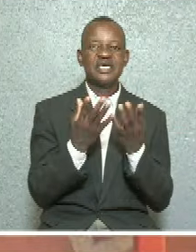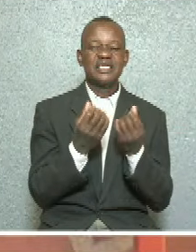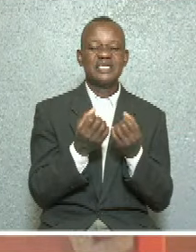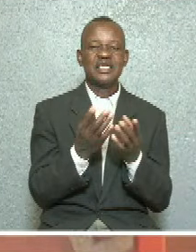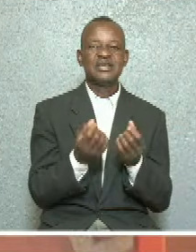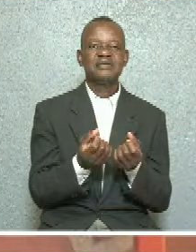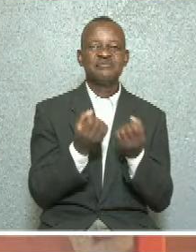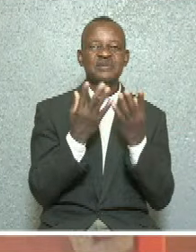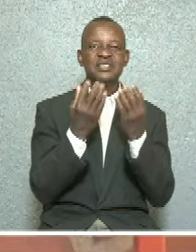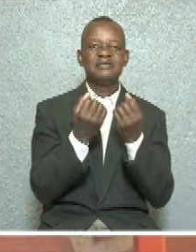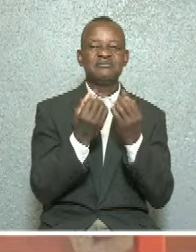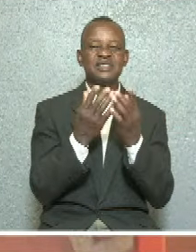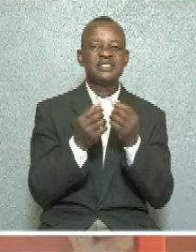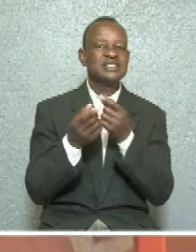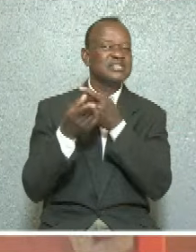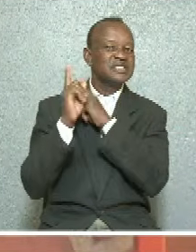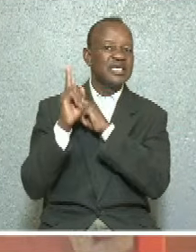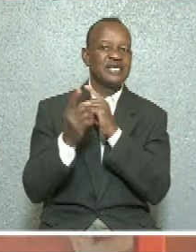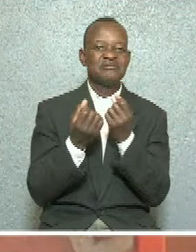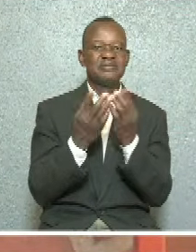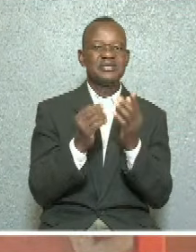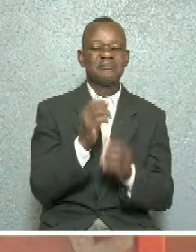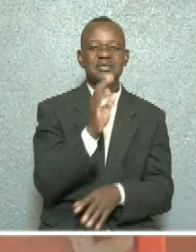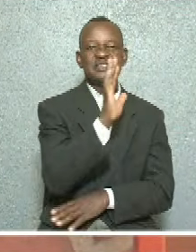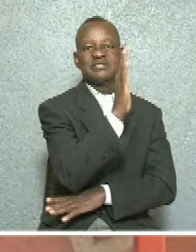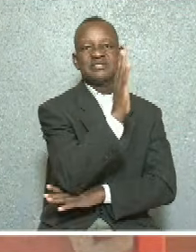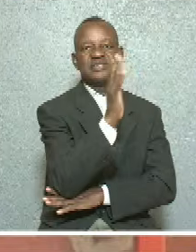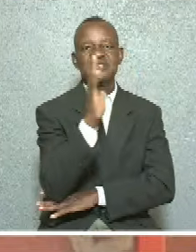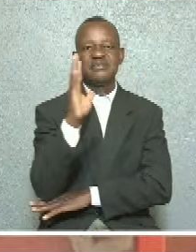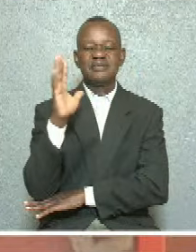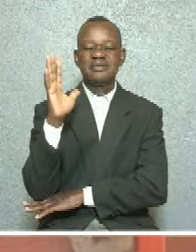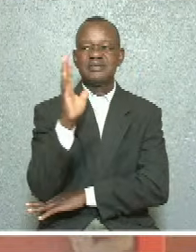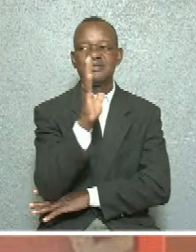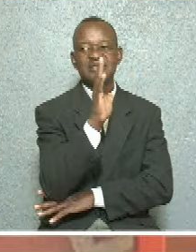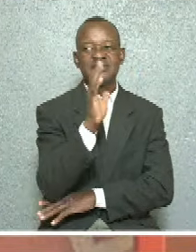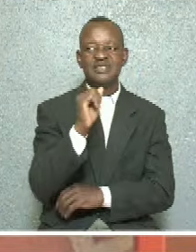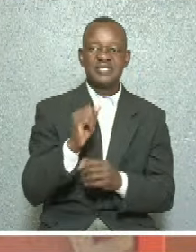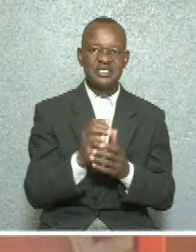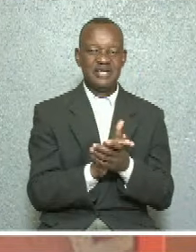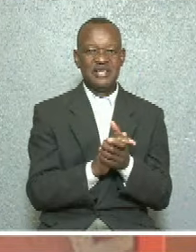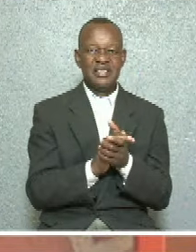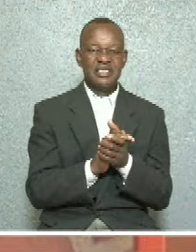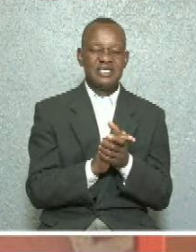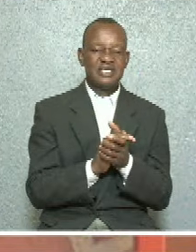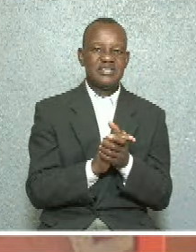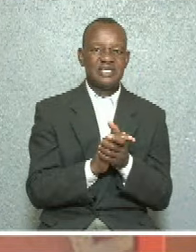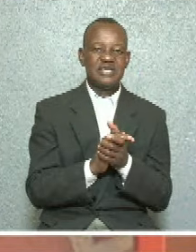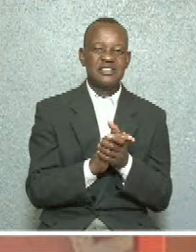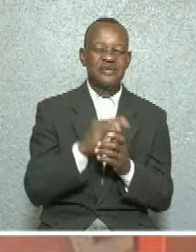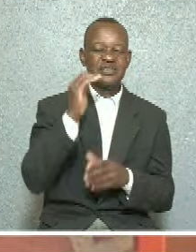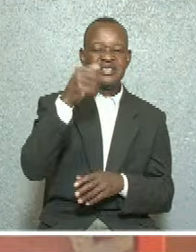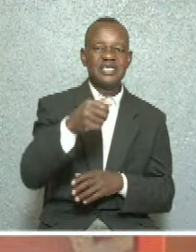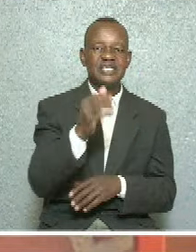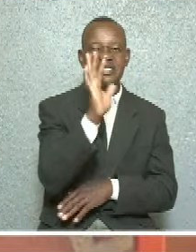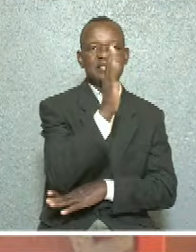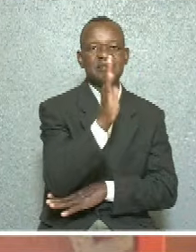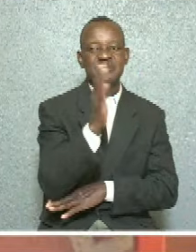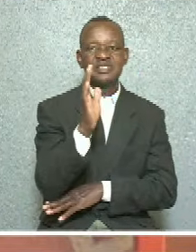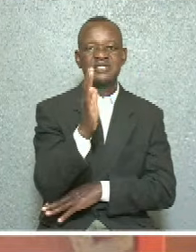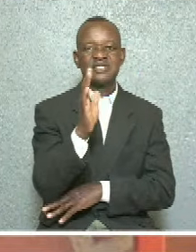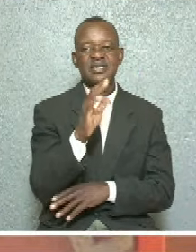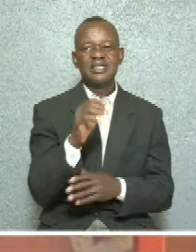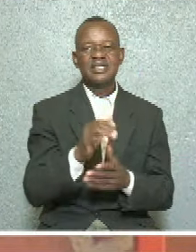trees, so many trees up north, they were taken away. And that was part of the struggle, so that people couldn't hide. That was part of